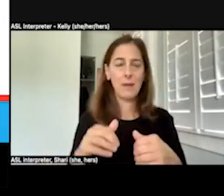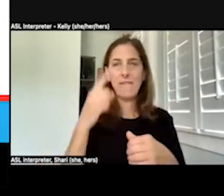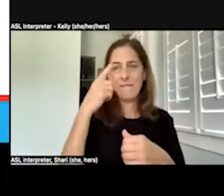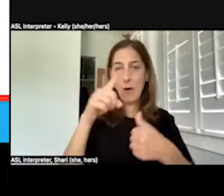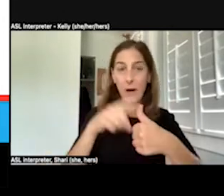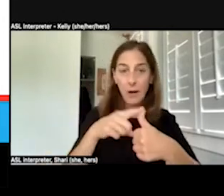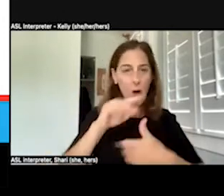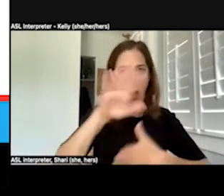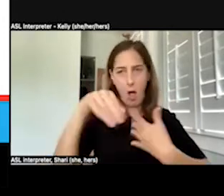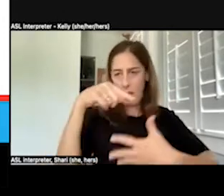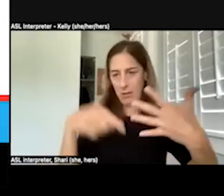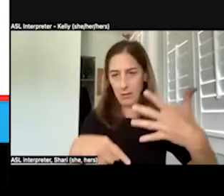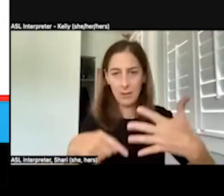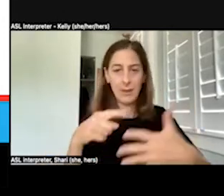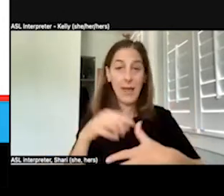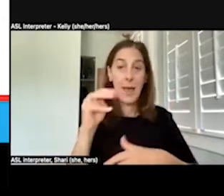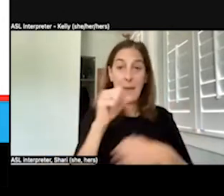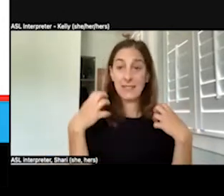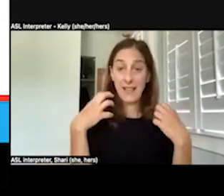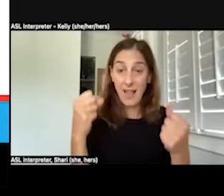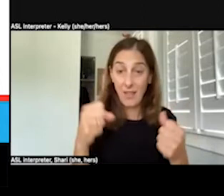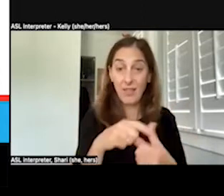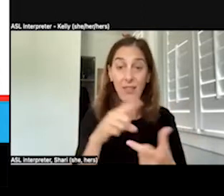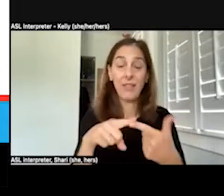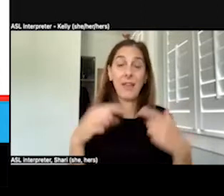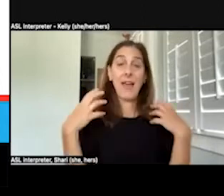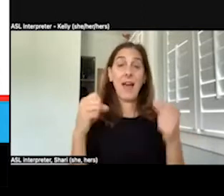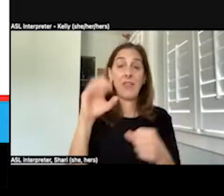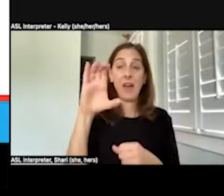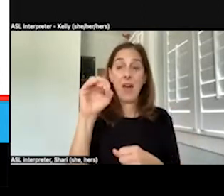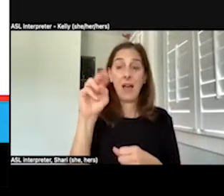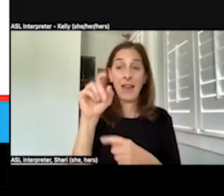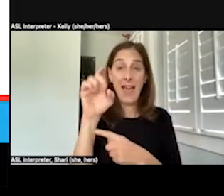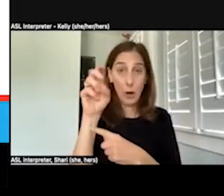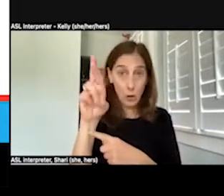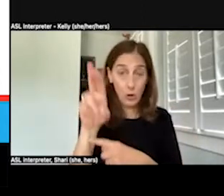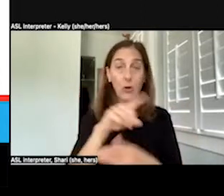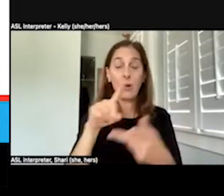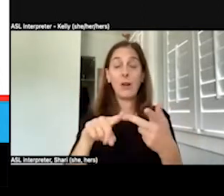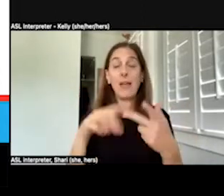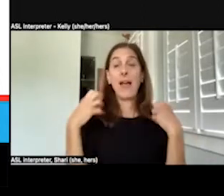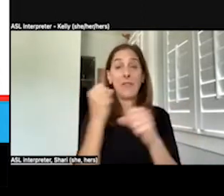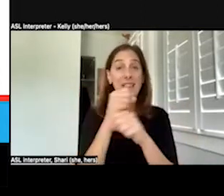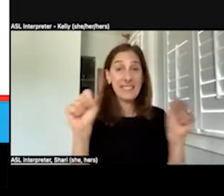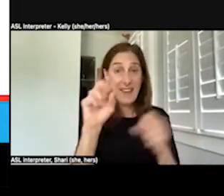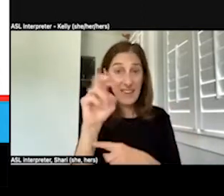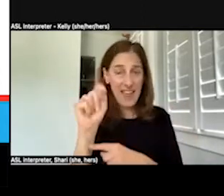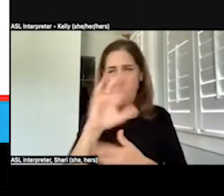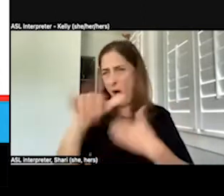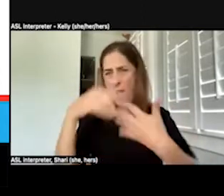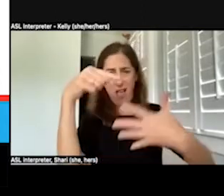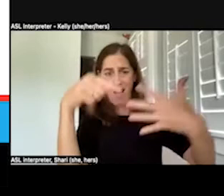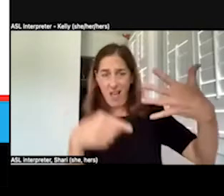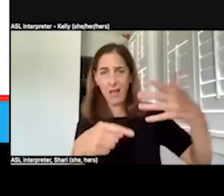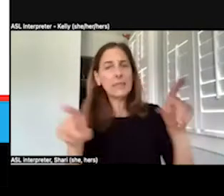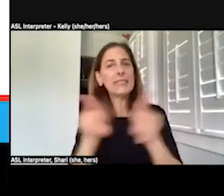Health Safety Net, all of those programs are through one application. So you don't need to know what you